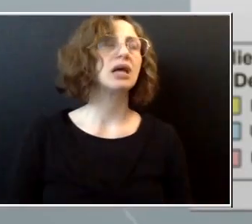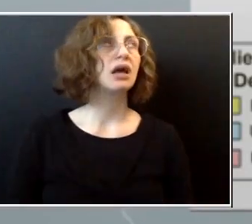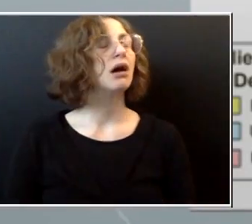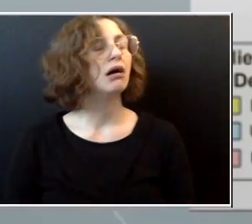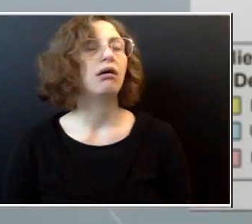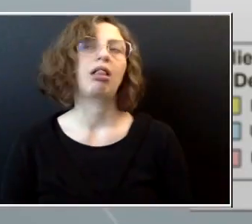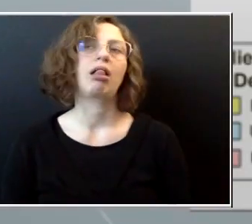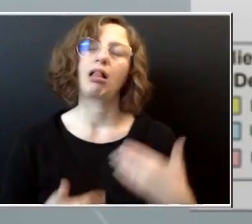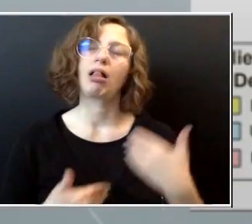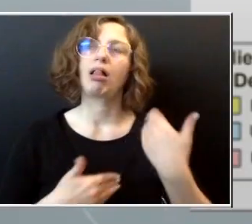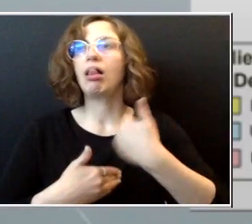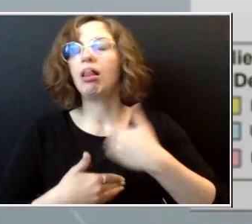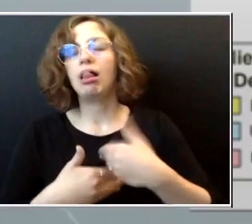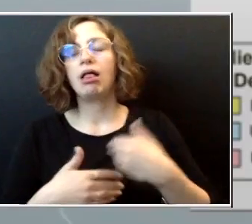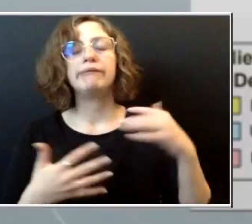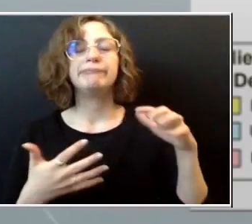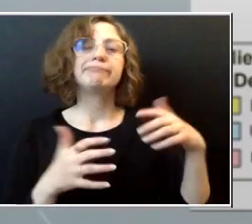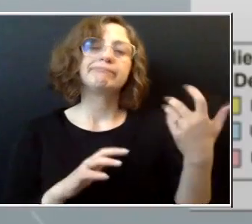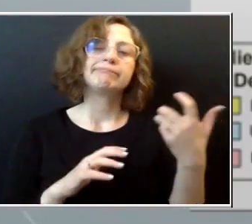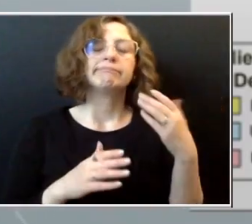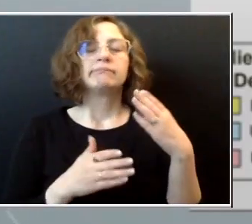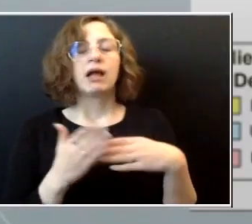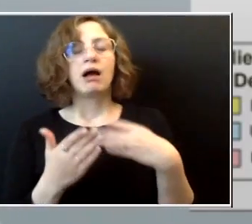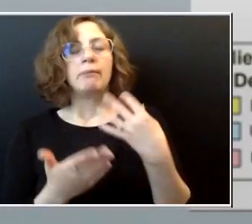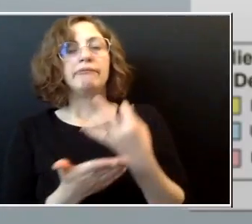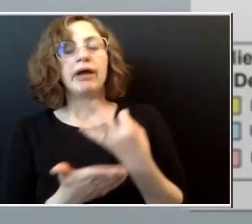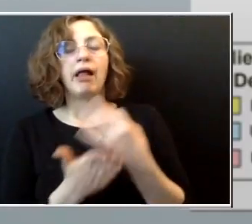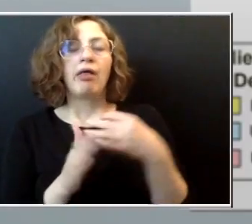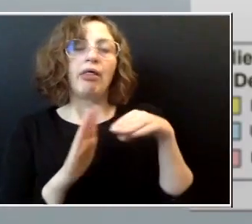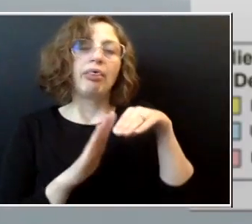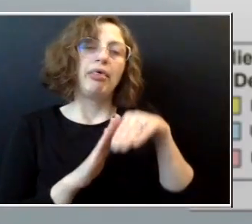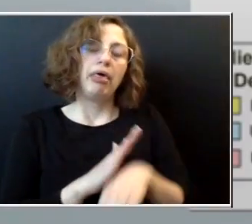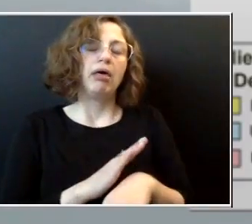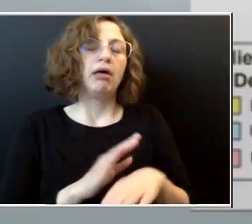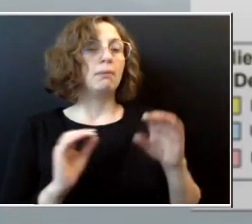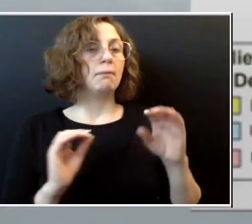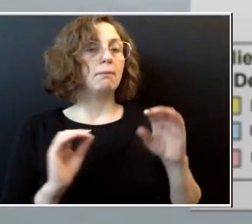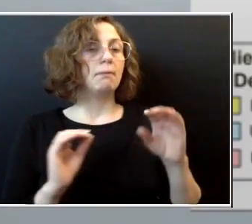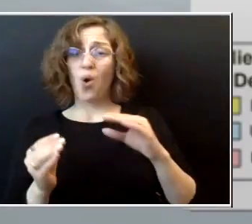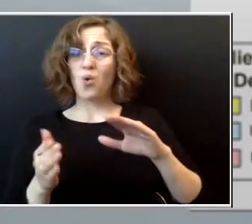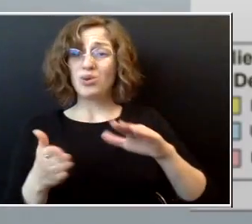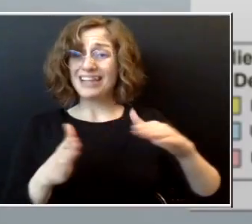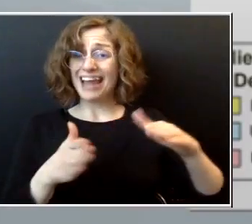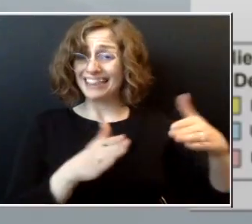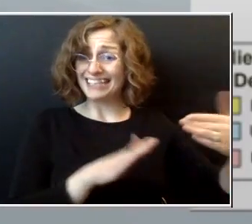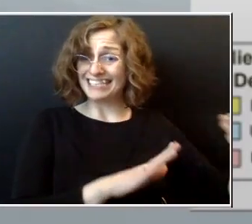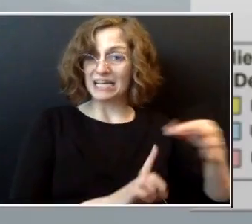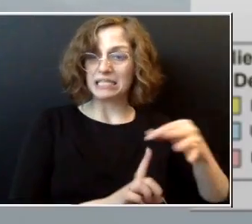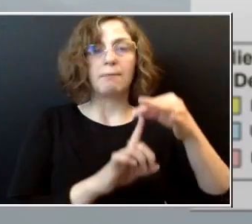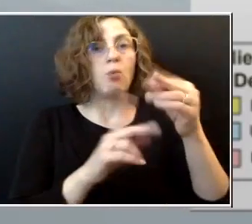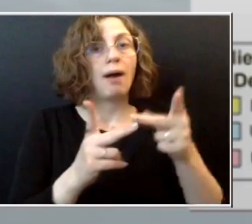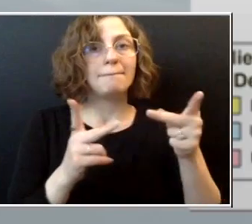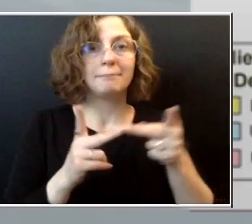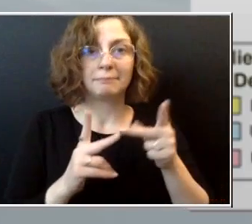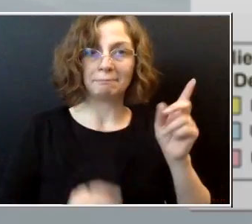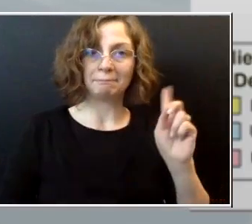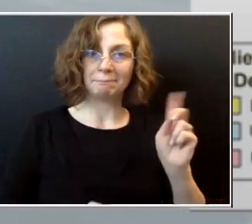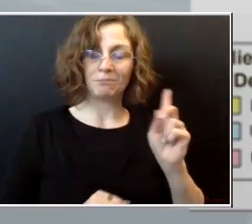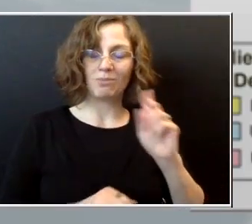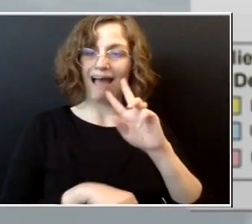farmers. There was economic loss, but there wasn't loss of life except in one place where it was devastating, and that was Ireland,